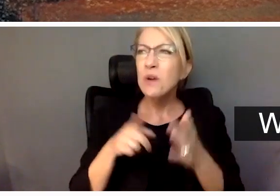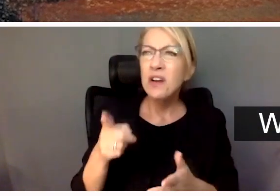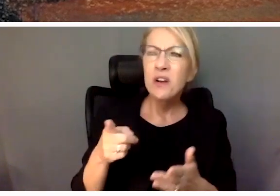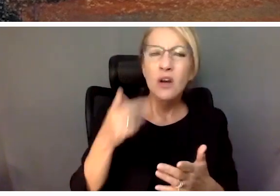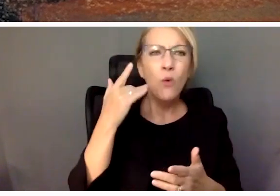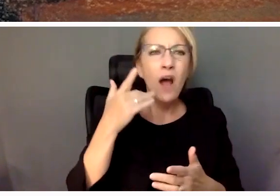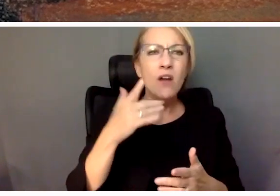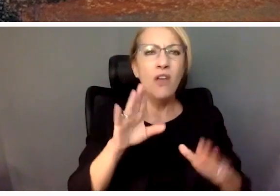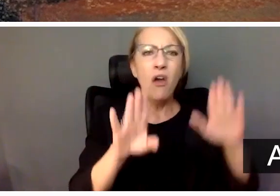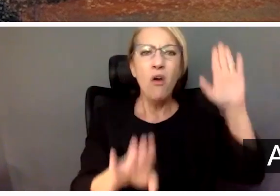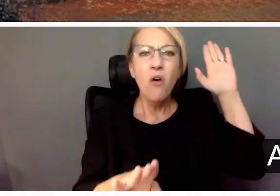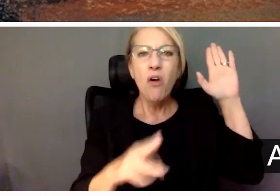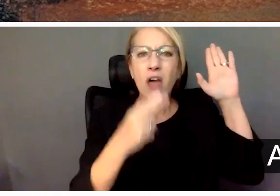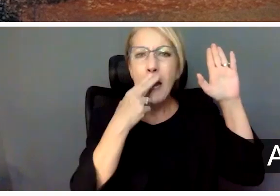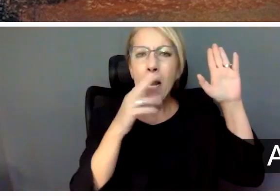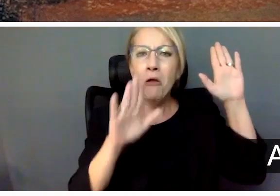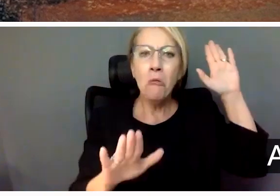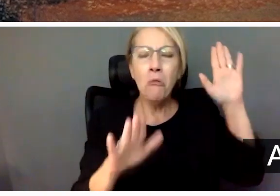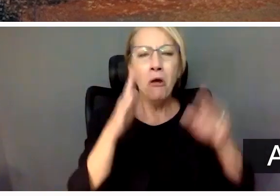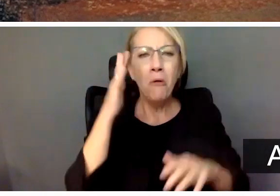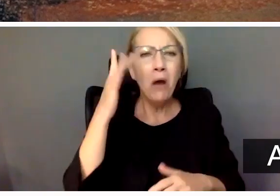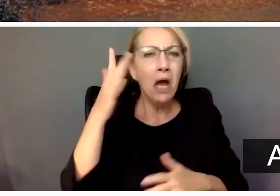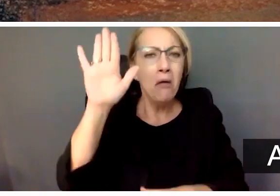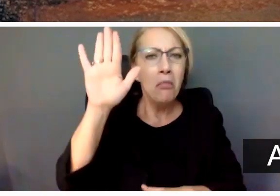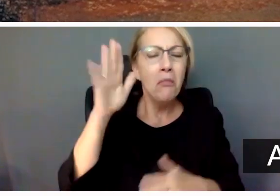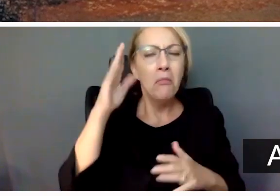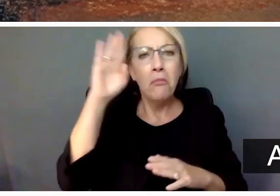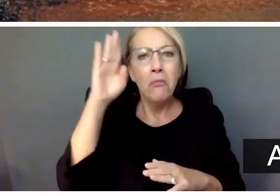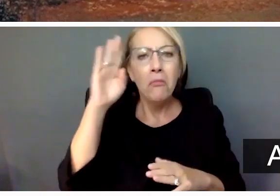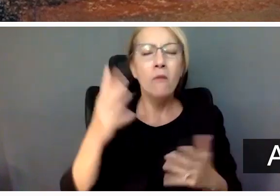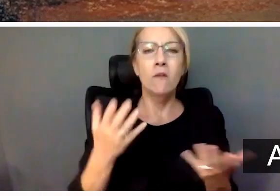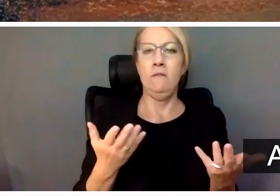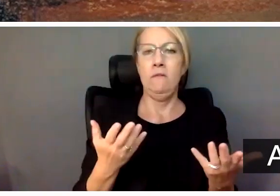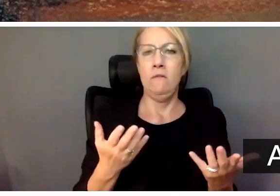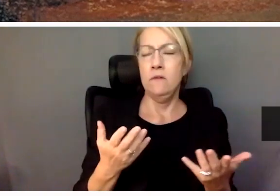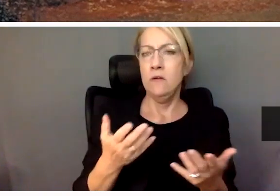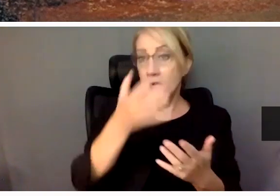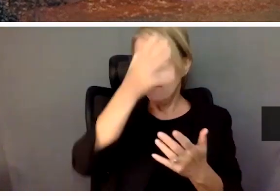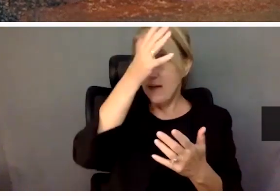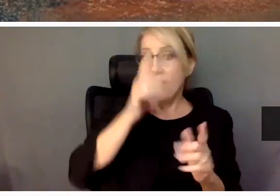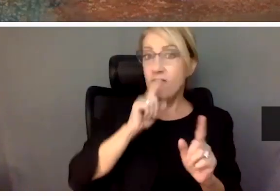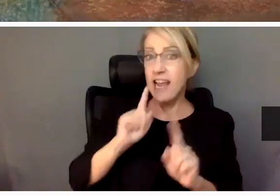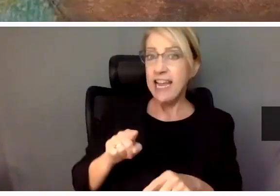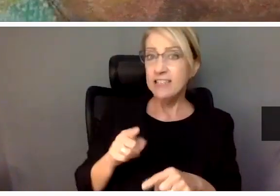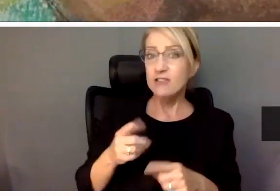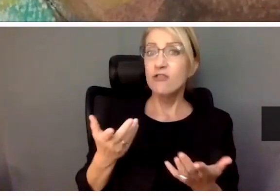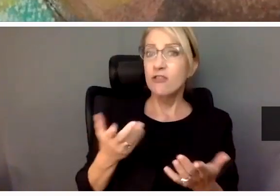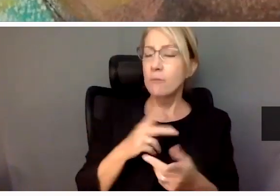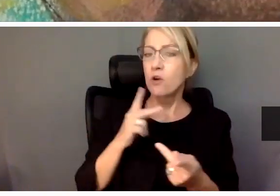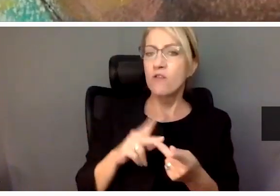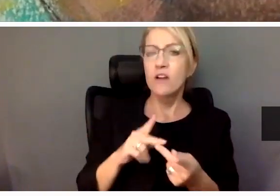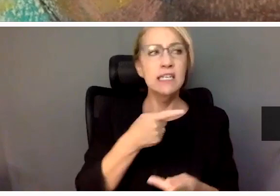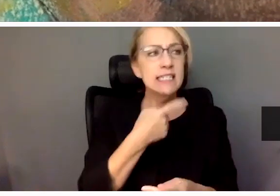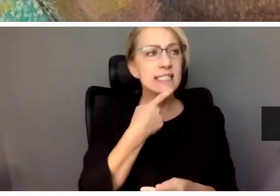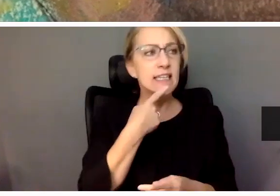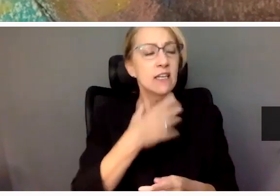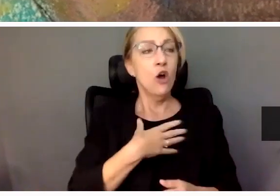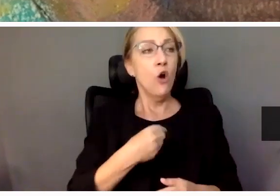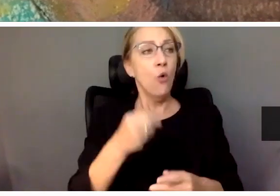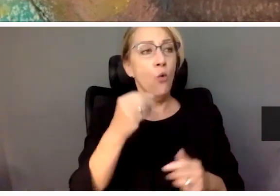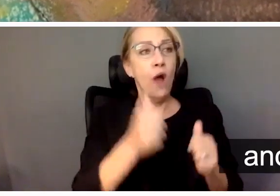Daddy? And his answer was perfect. He said, white supremacy